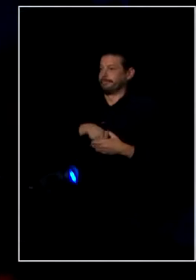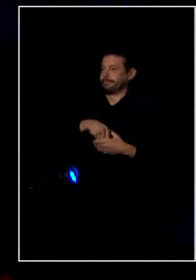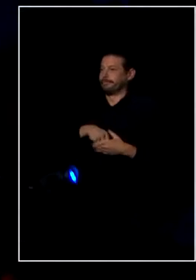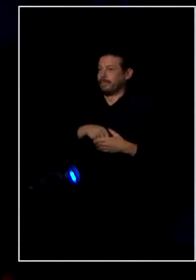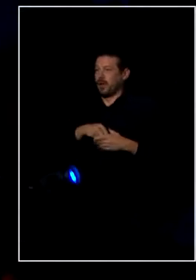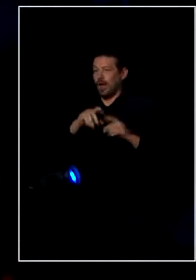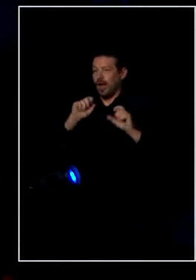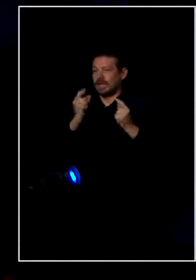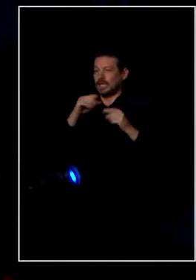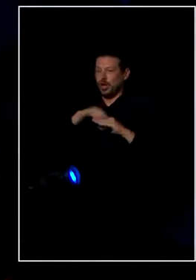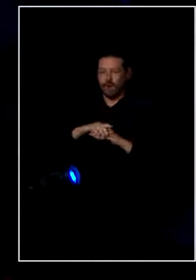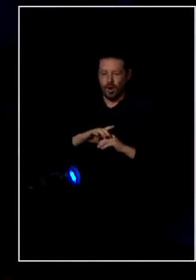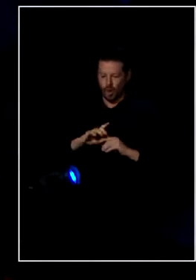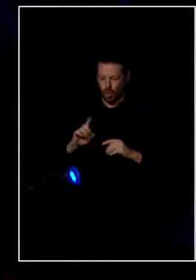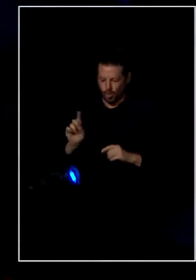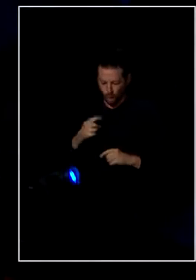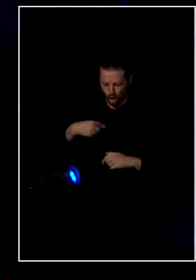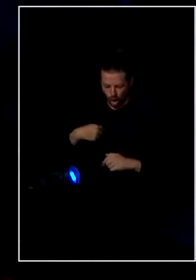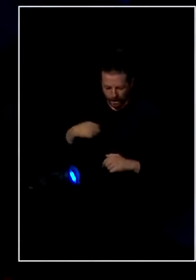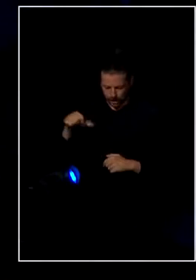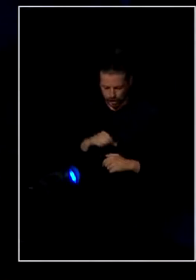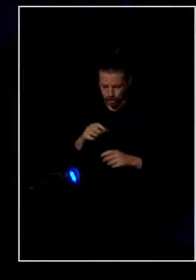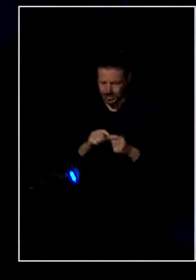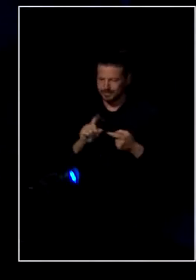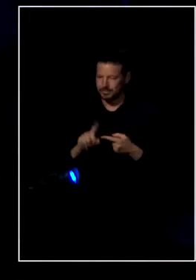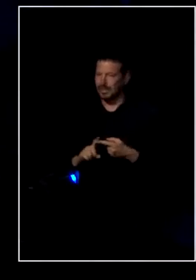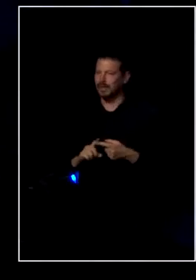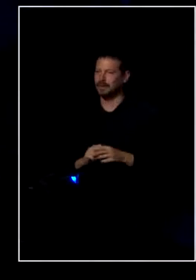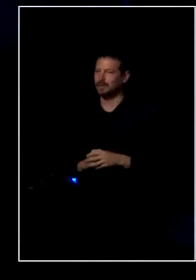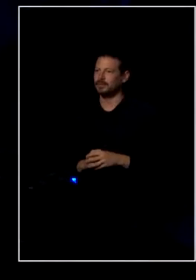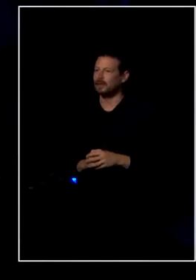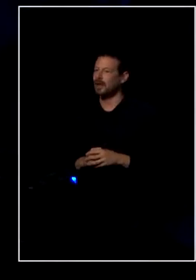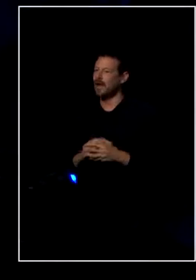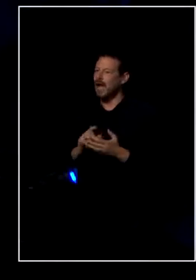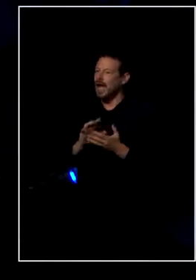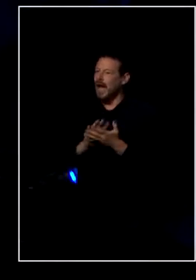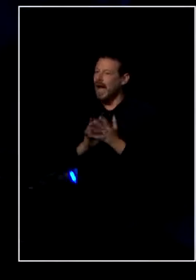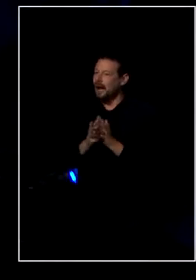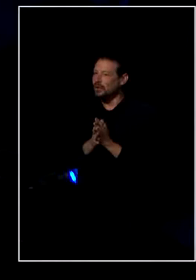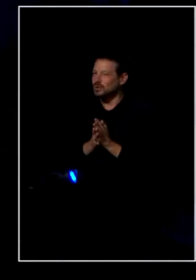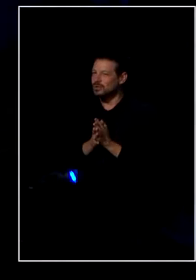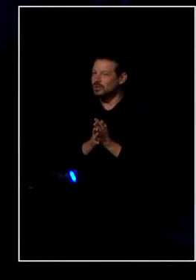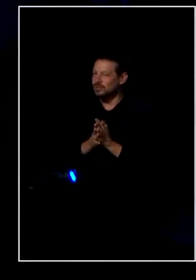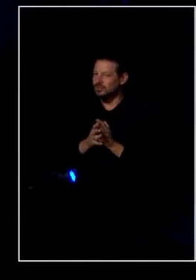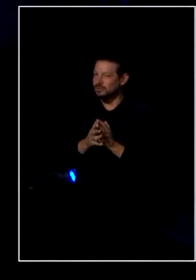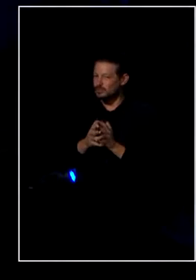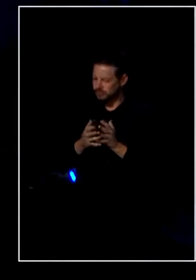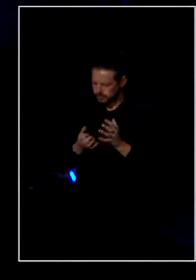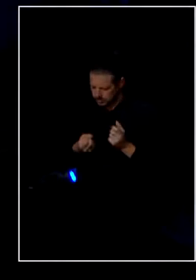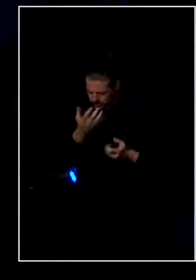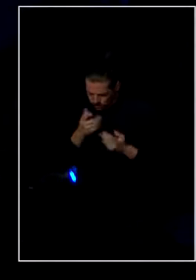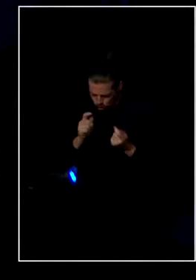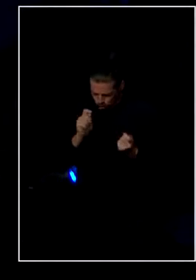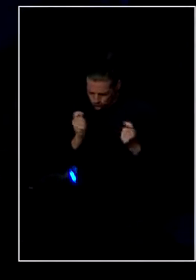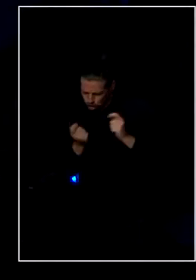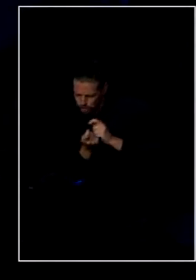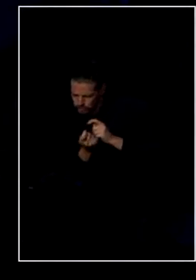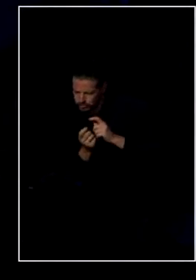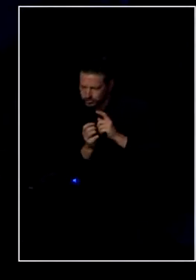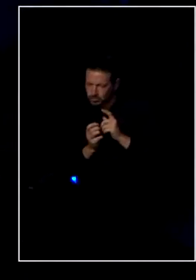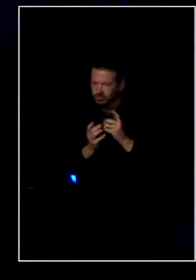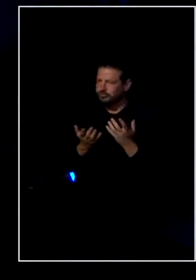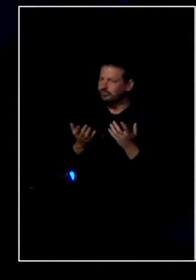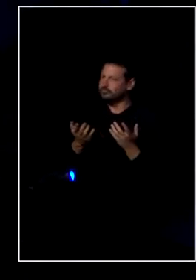be, how do we pull it apart? Do you have any kind of thoughts around how we need to shift that in a broader